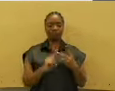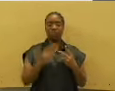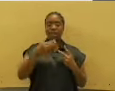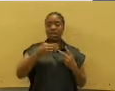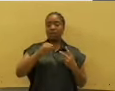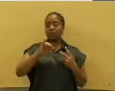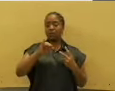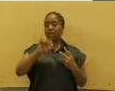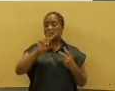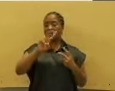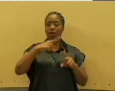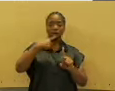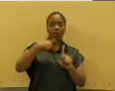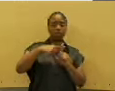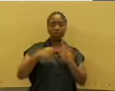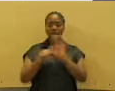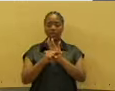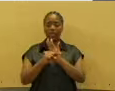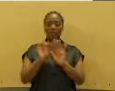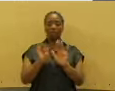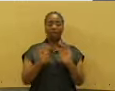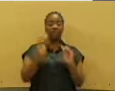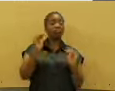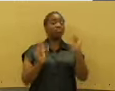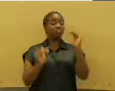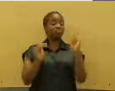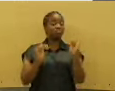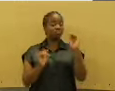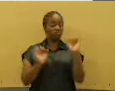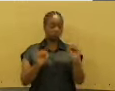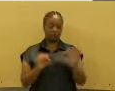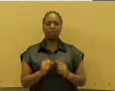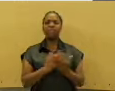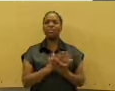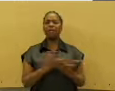cases, we have higher learning